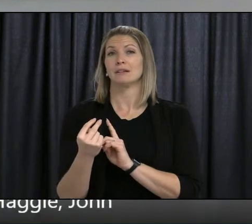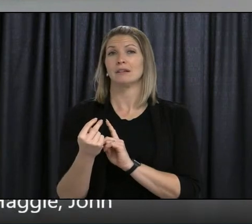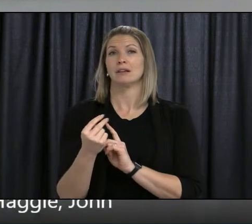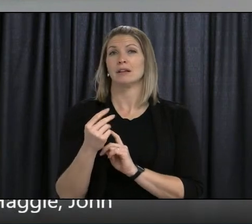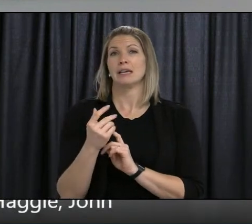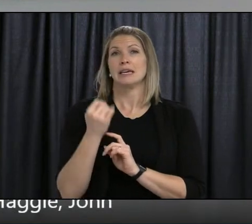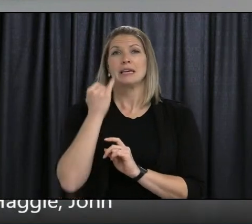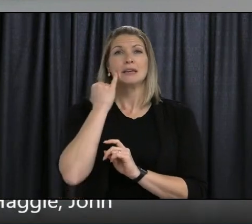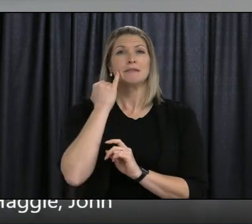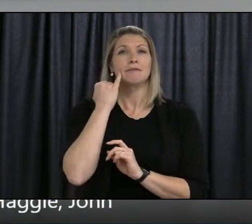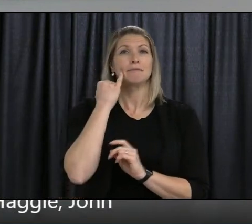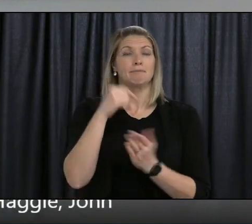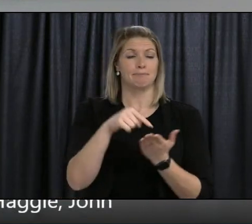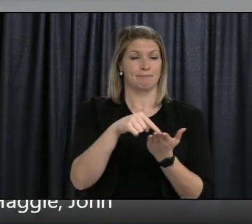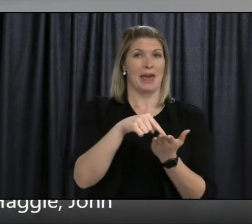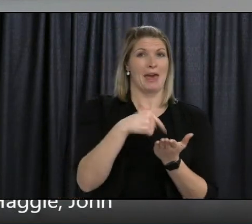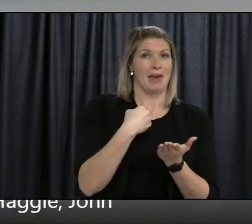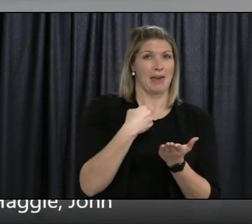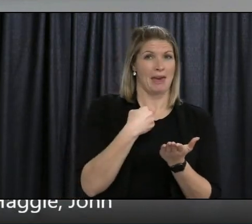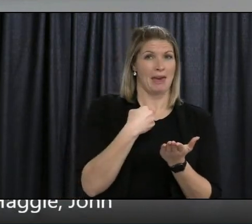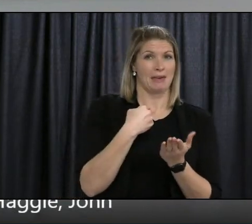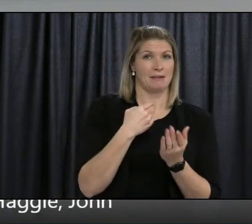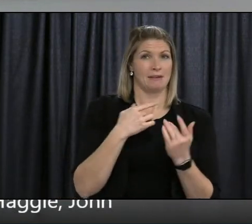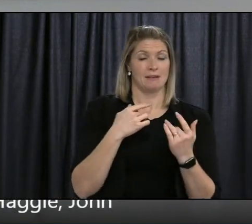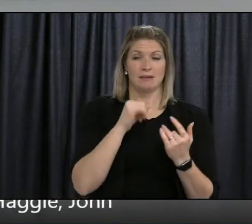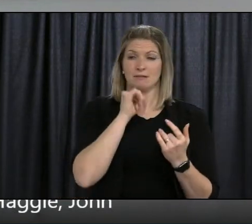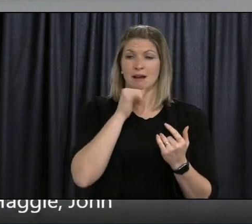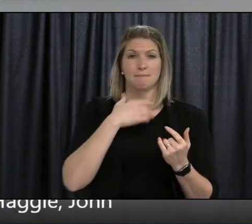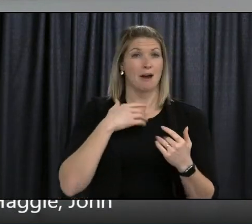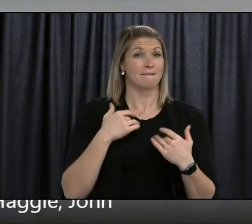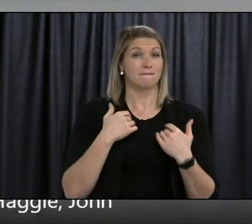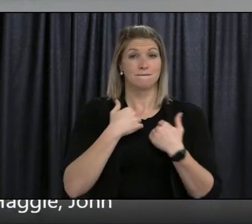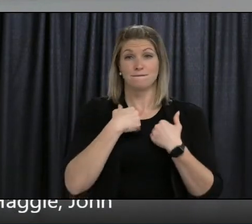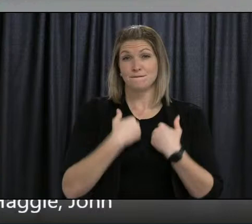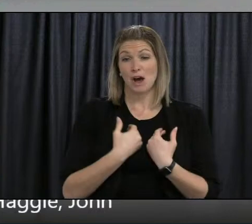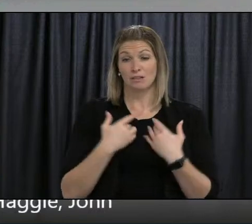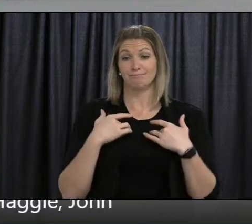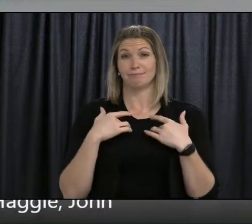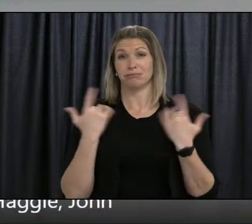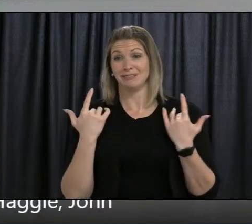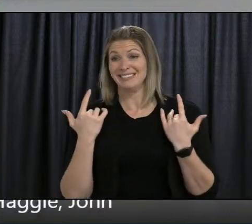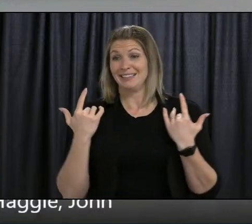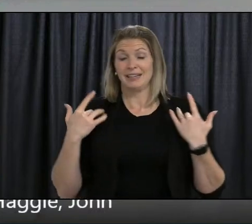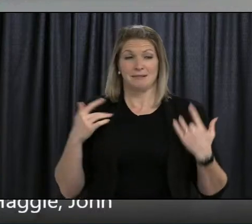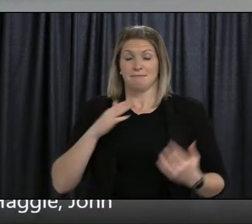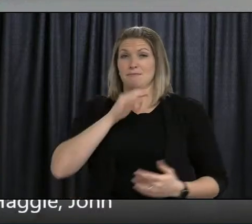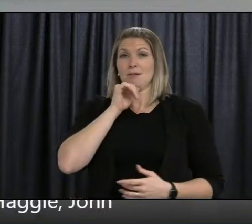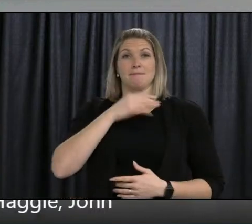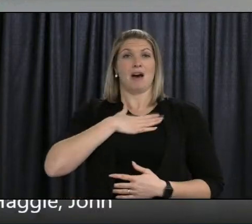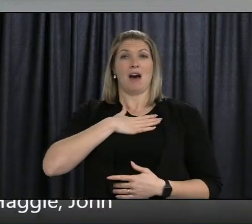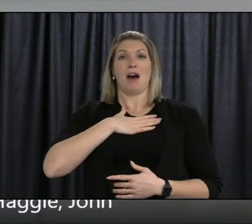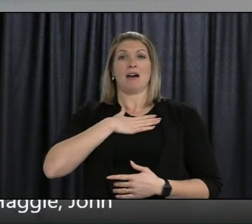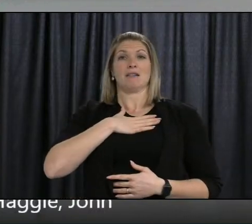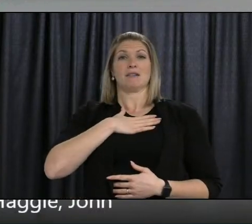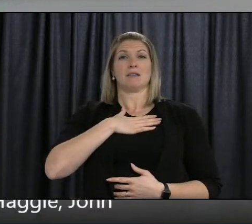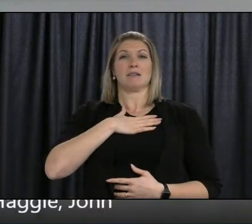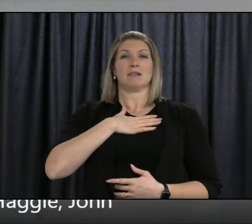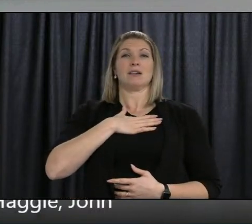compensation scheme is something actually that's really very old. And it came out of the Creever inquiry, if I'm not much